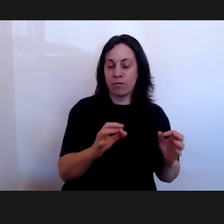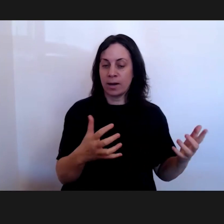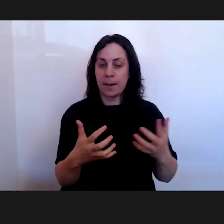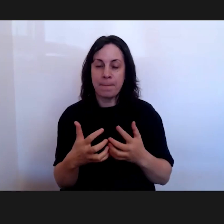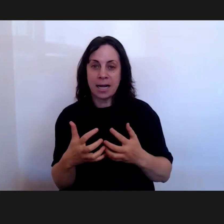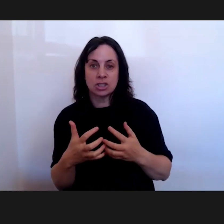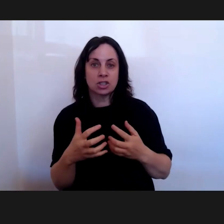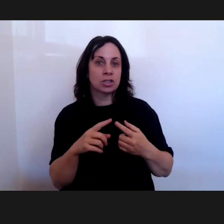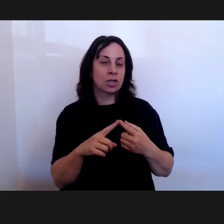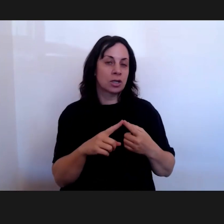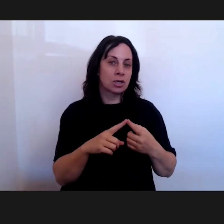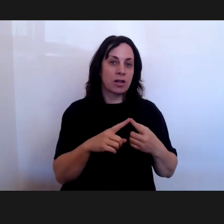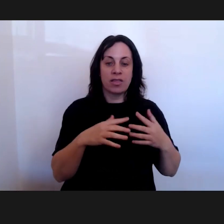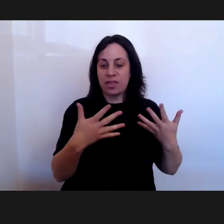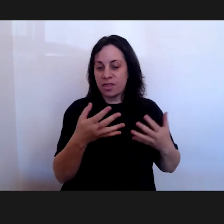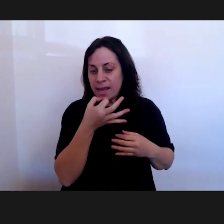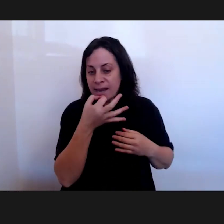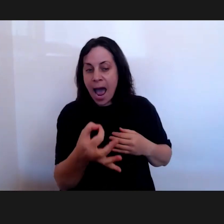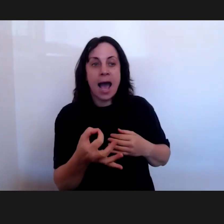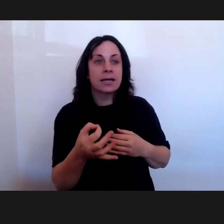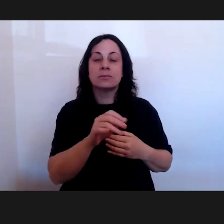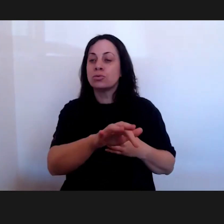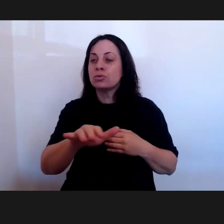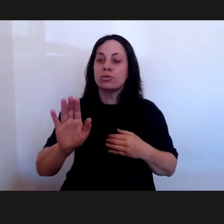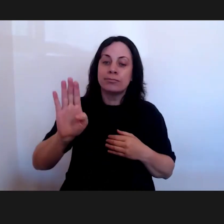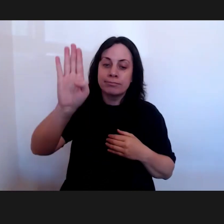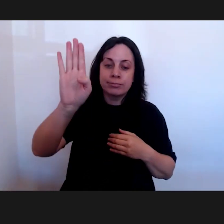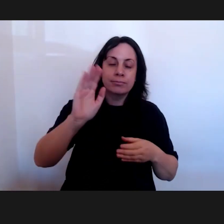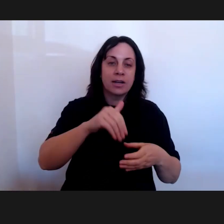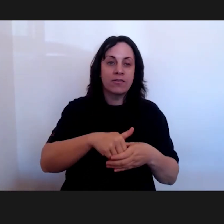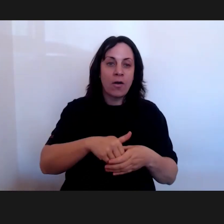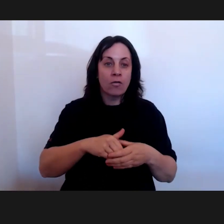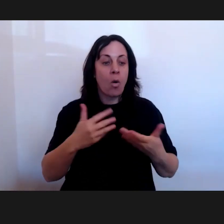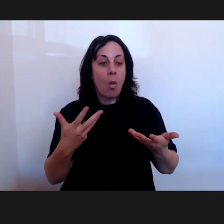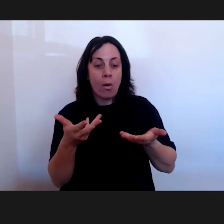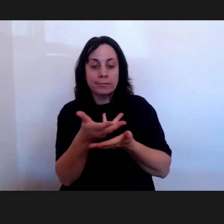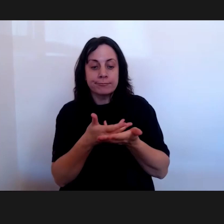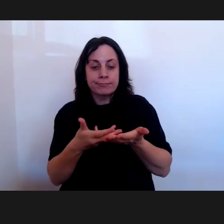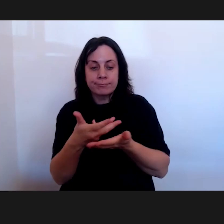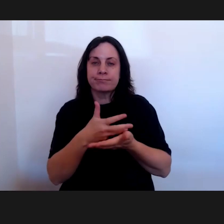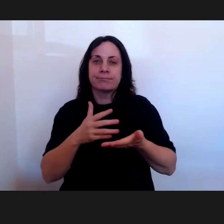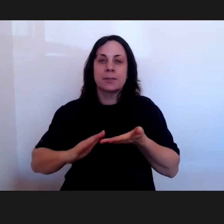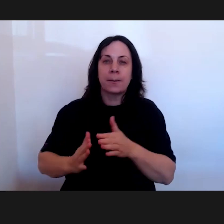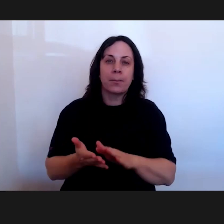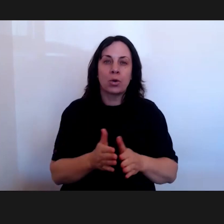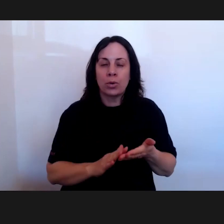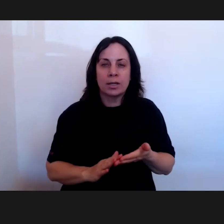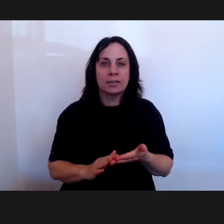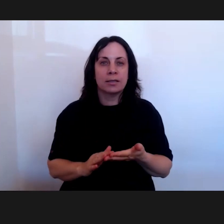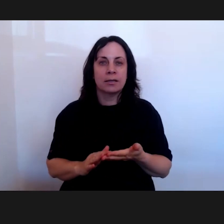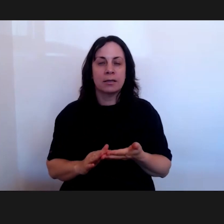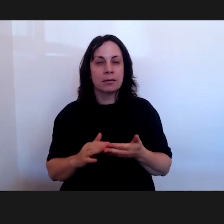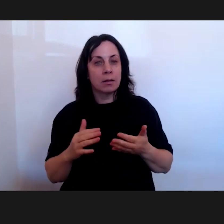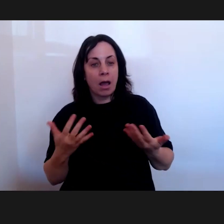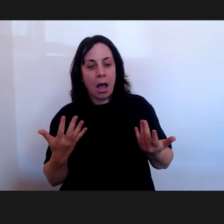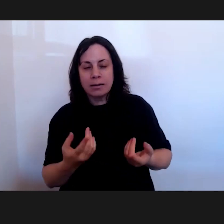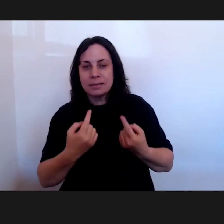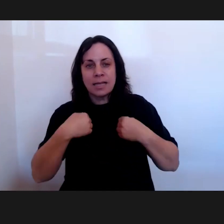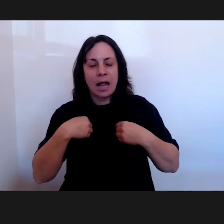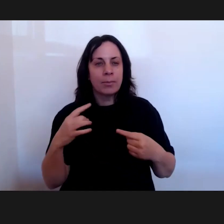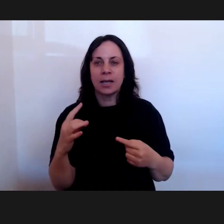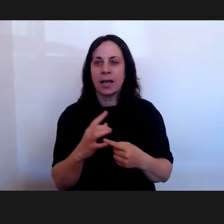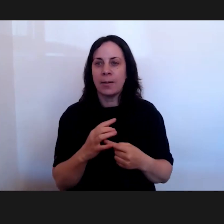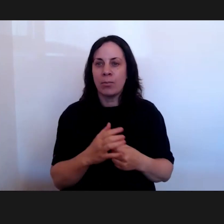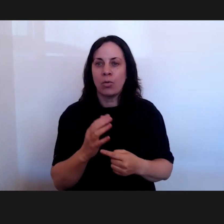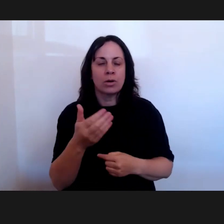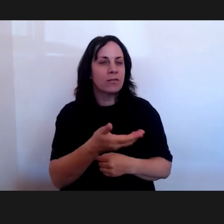what the question is and then ask for participants, or do you actually talk to communities and say, what is it? What would be important for us to learn